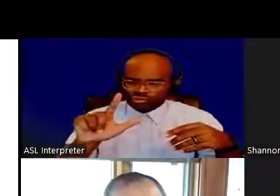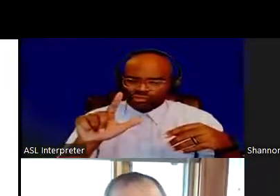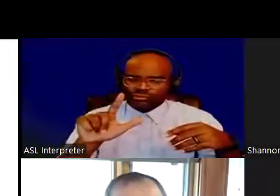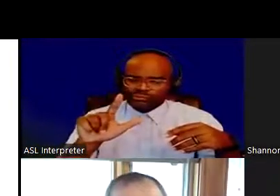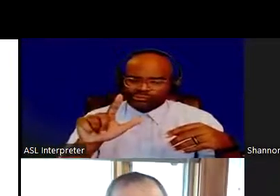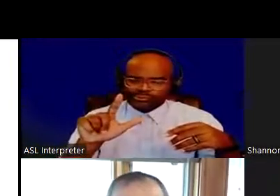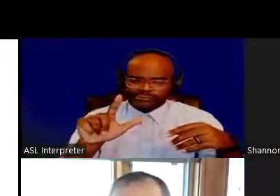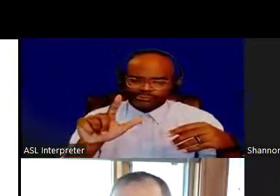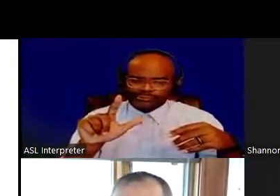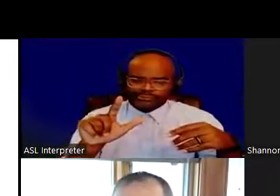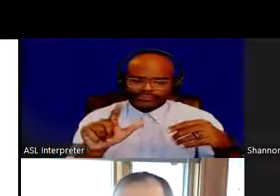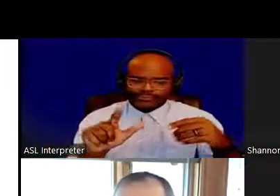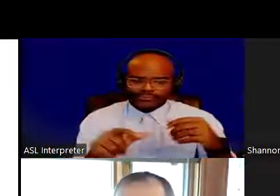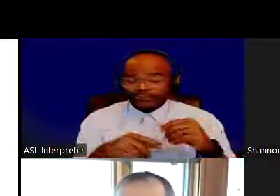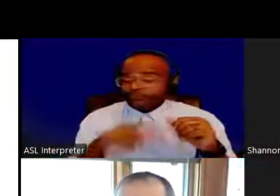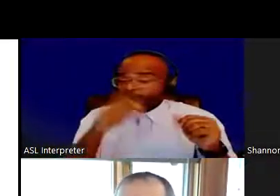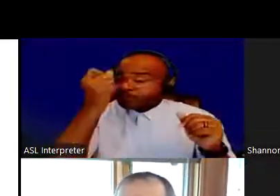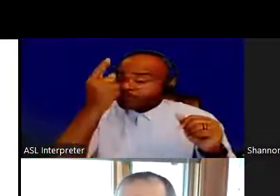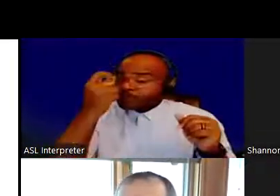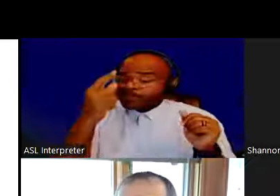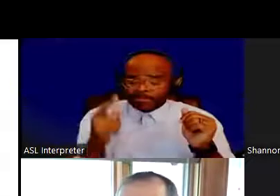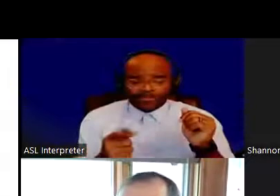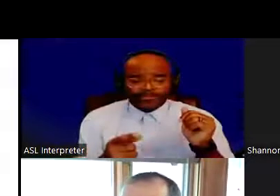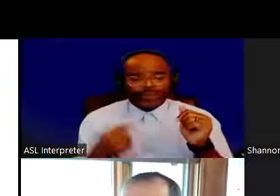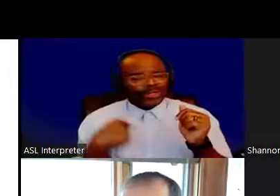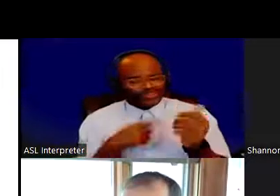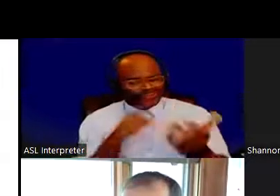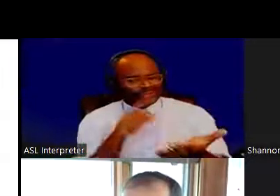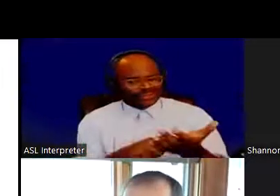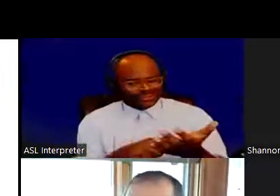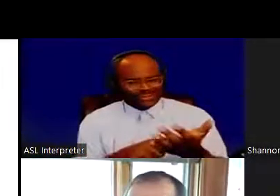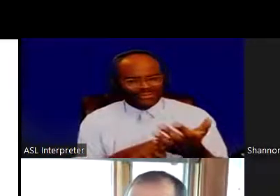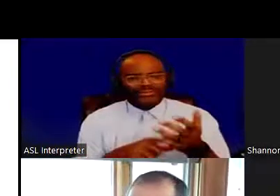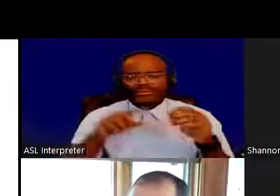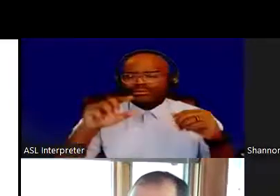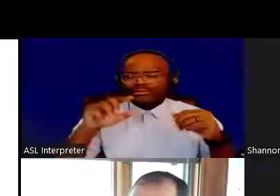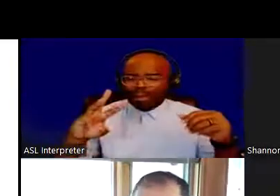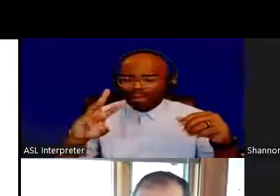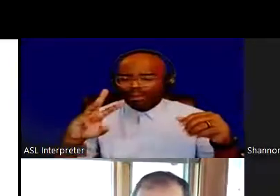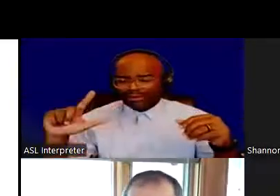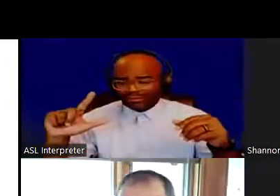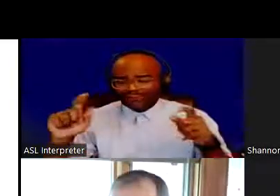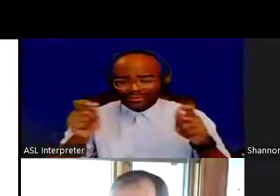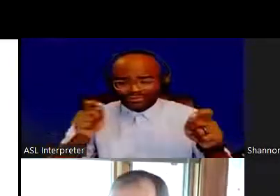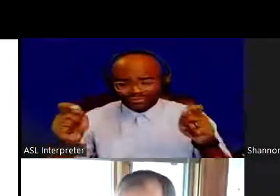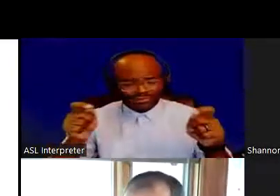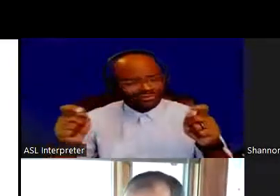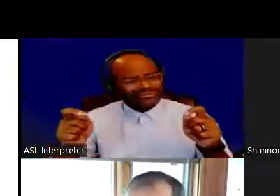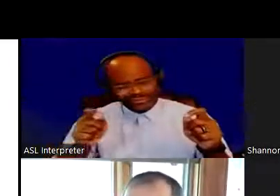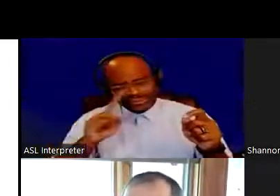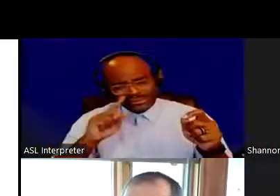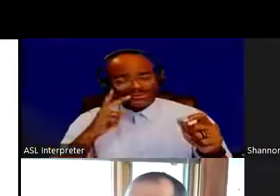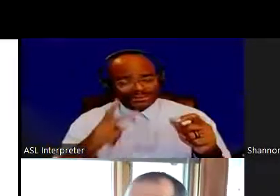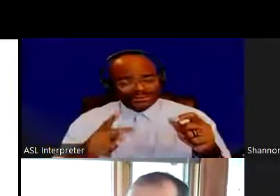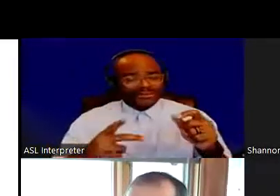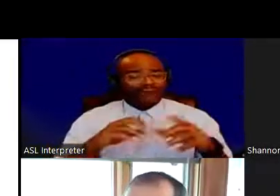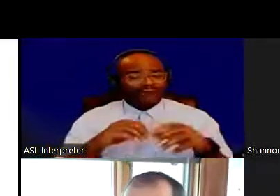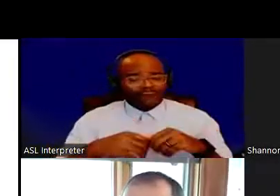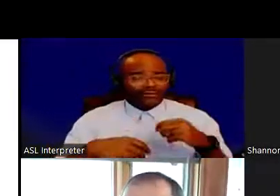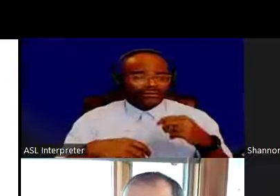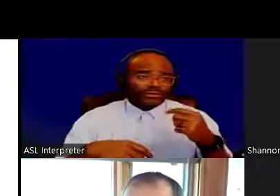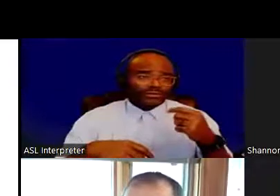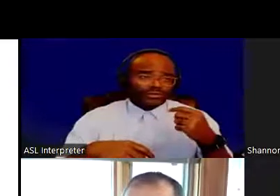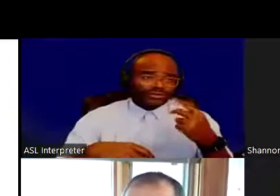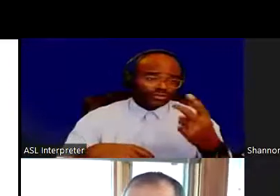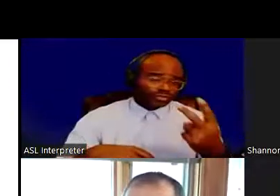We realized early on that wildlife managers tend to see themselves in one or two, sometimes